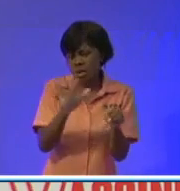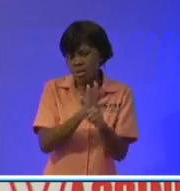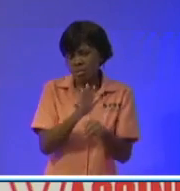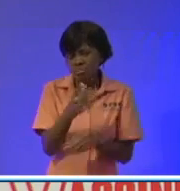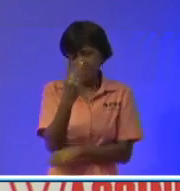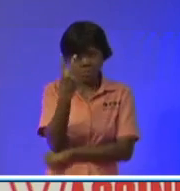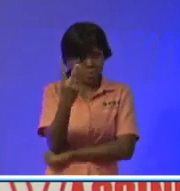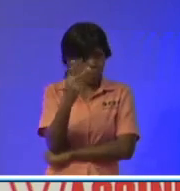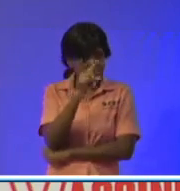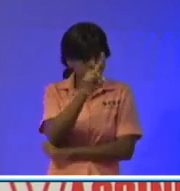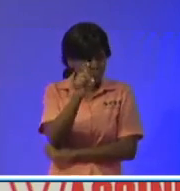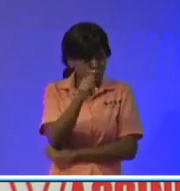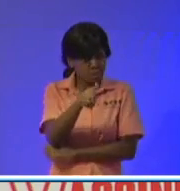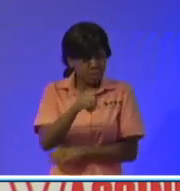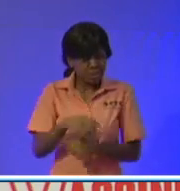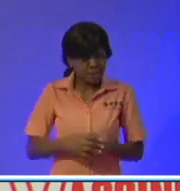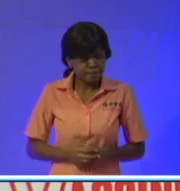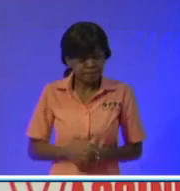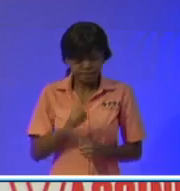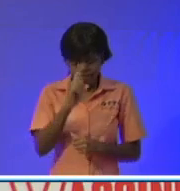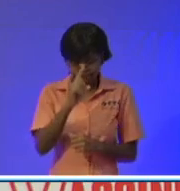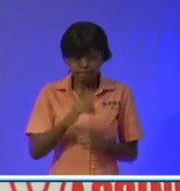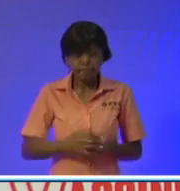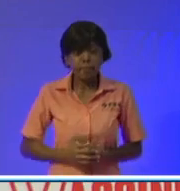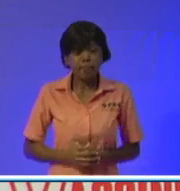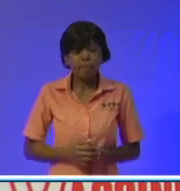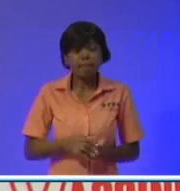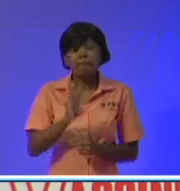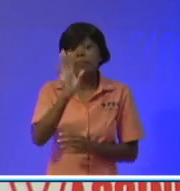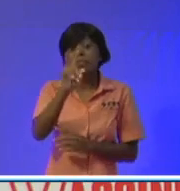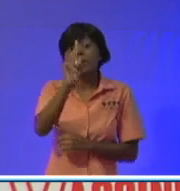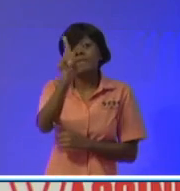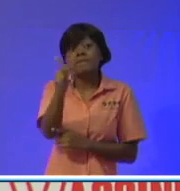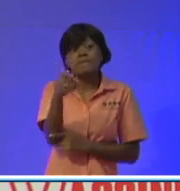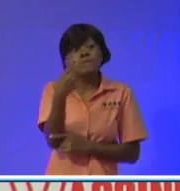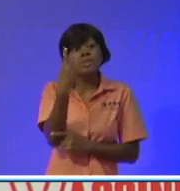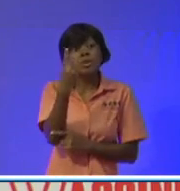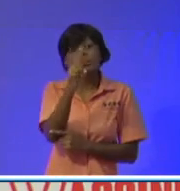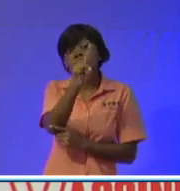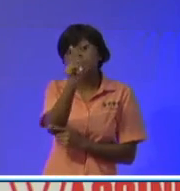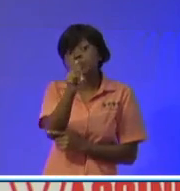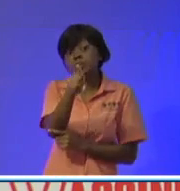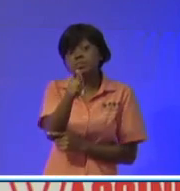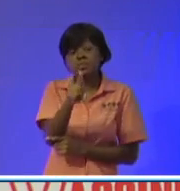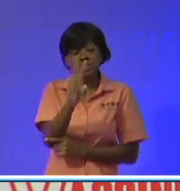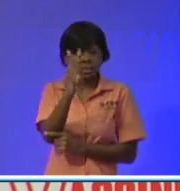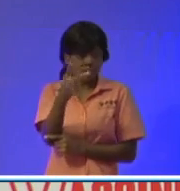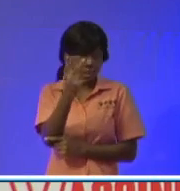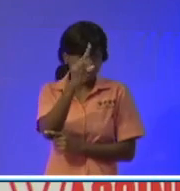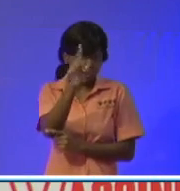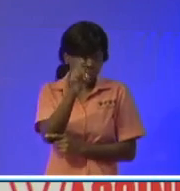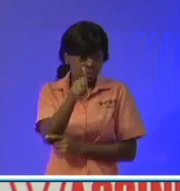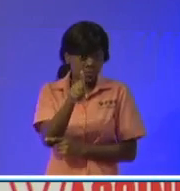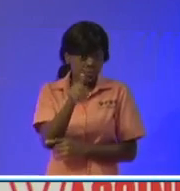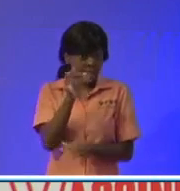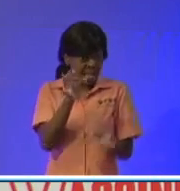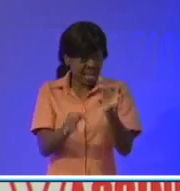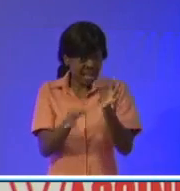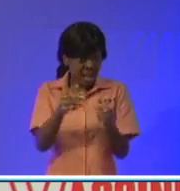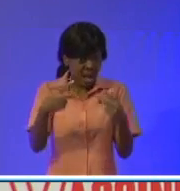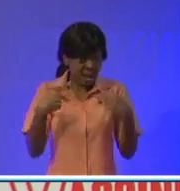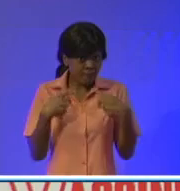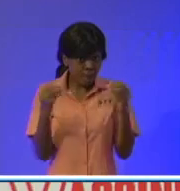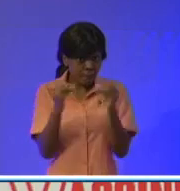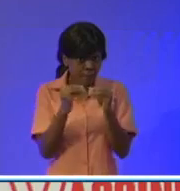instance. And if possible, we will field additional questions from representatives once time permits.